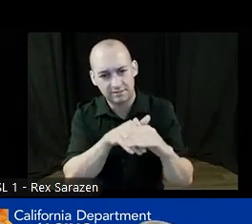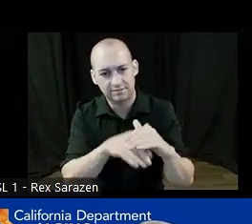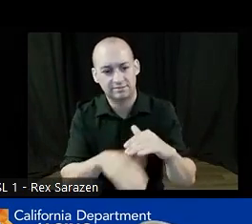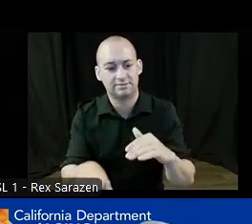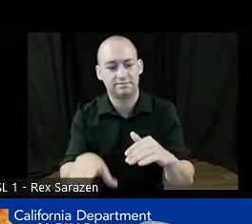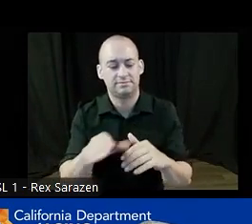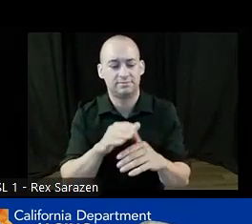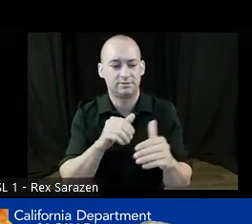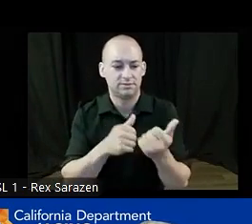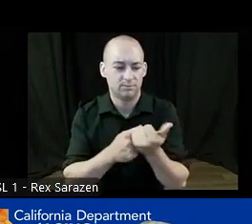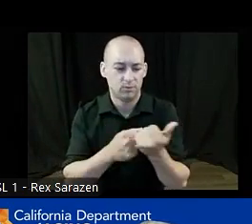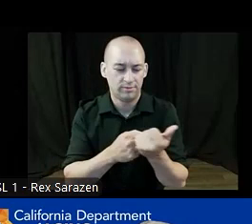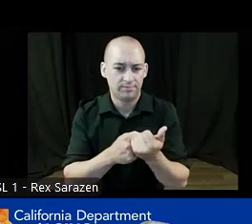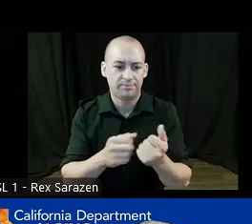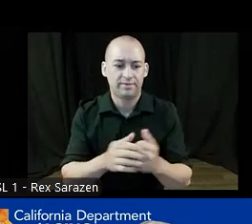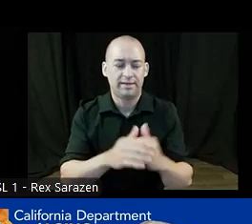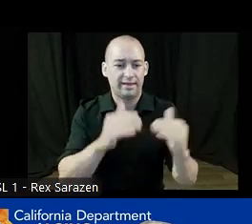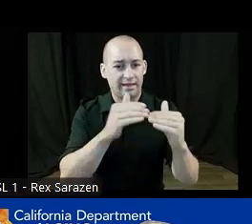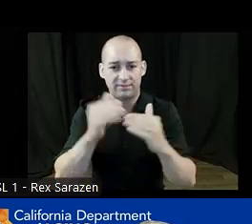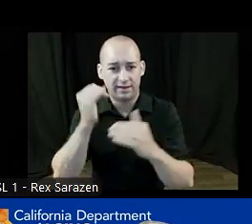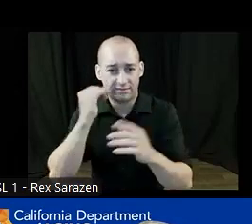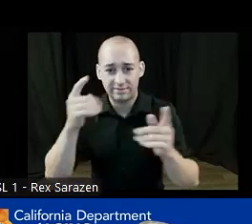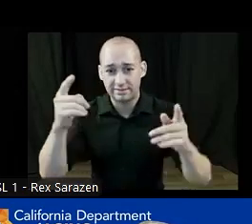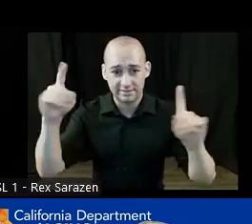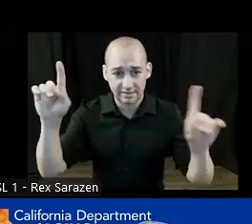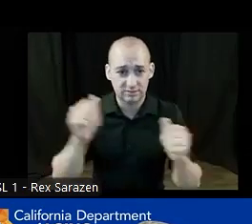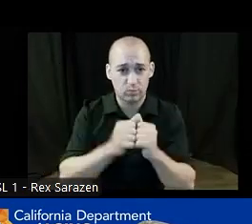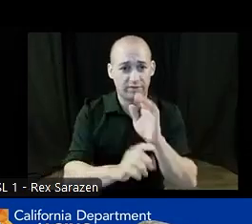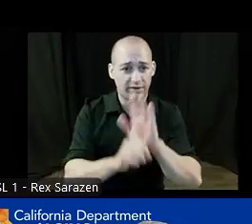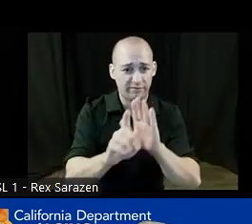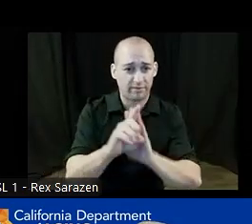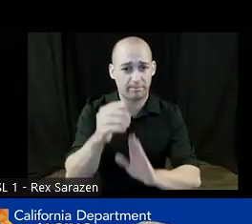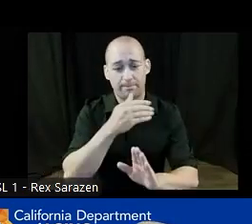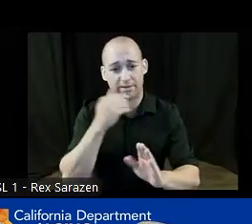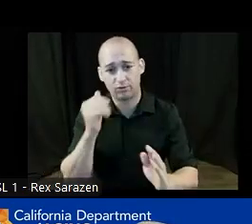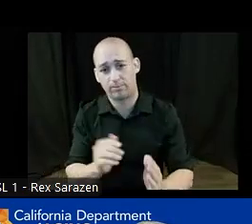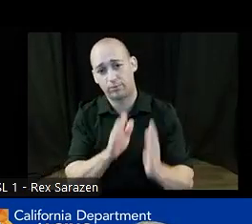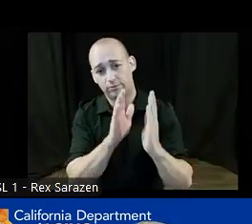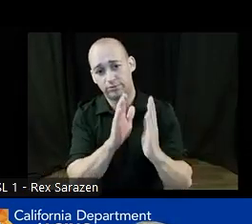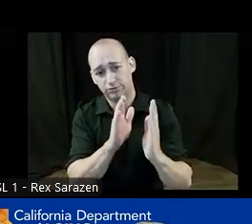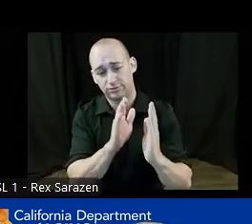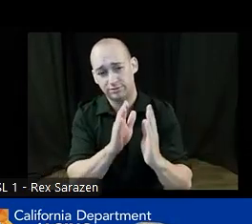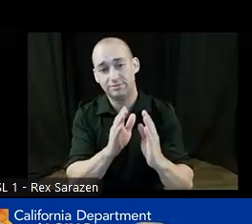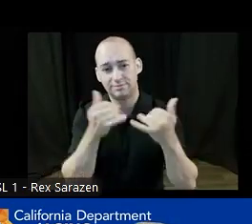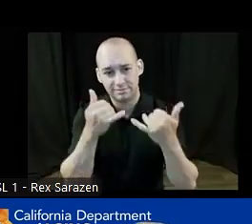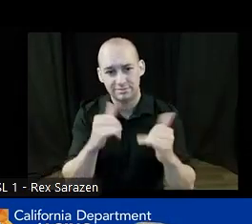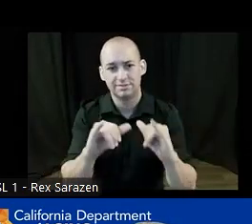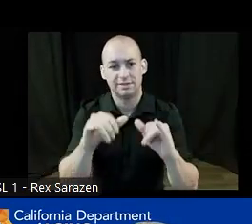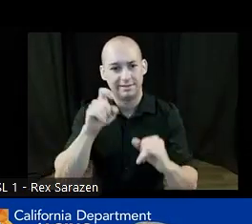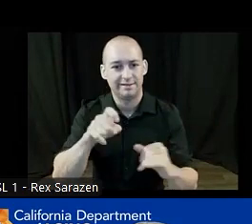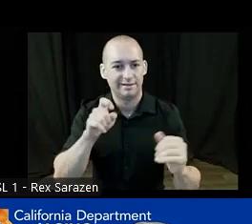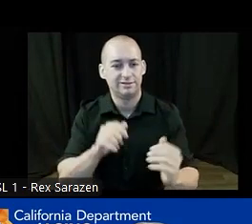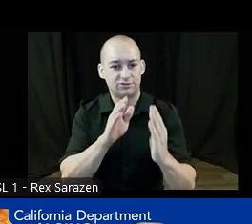if we succeed in developing a more streamlined approach to information, we know that we also have to address the issue